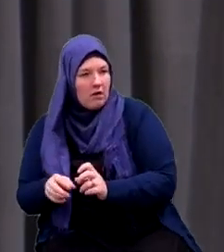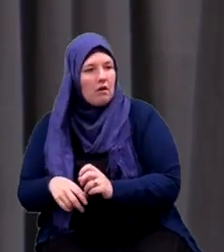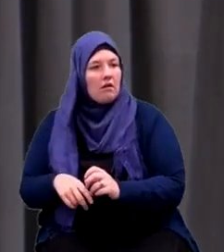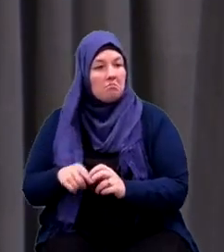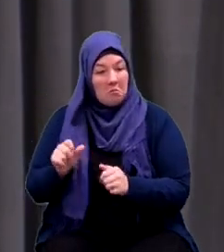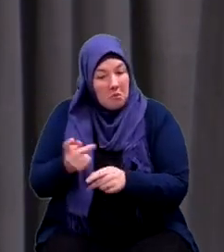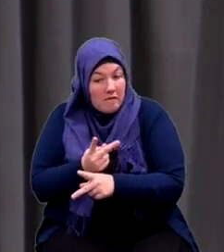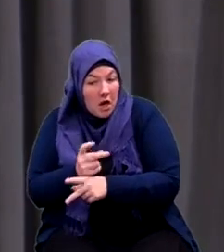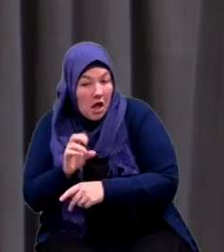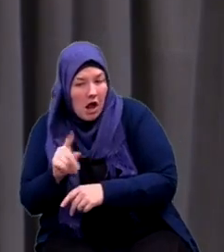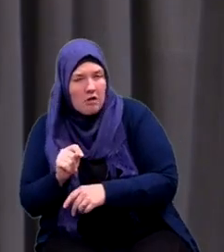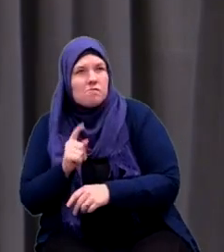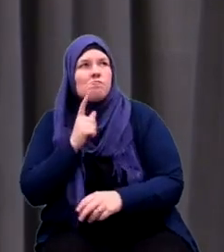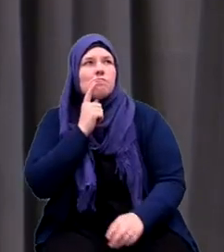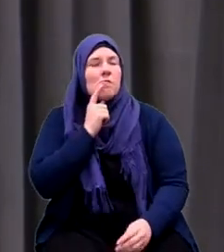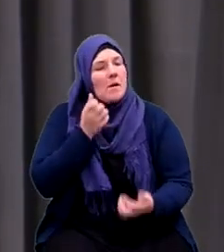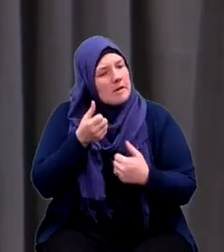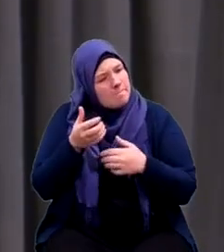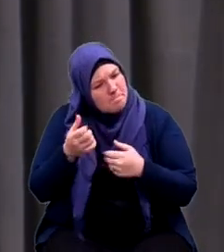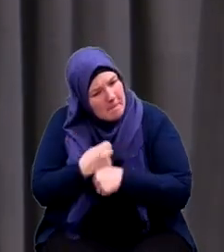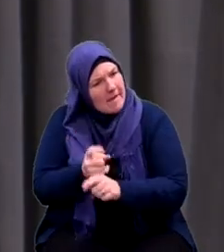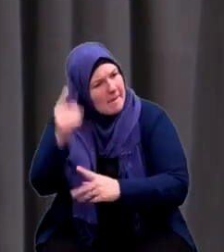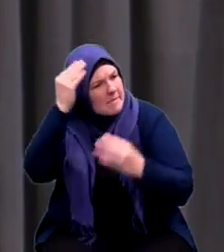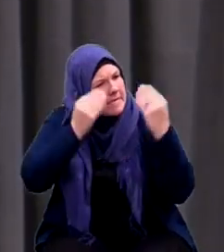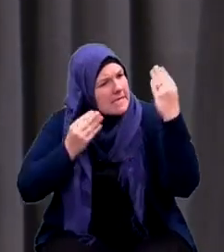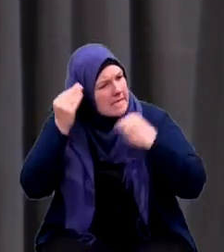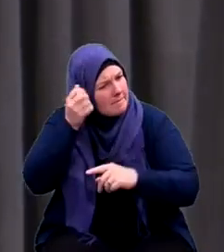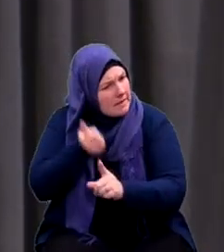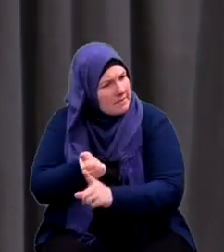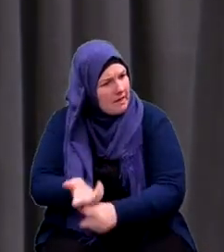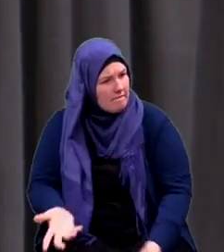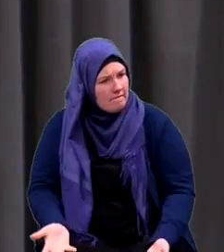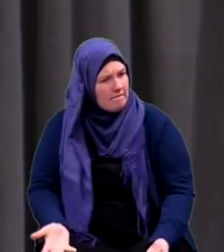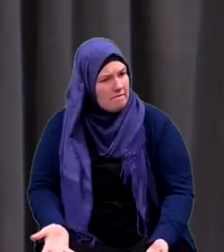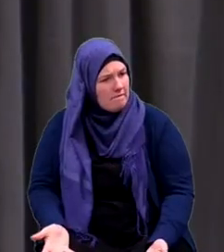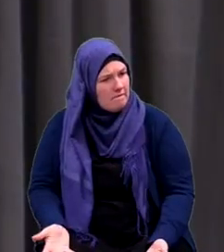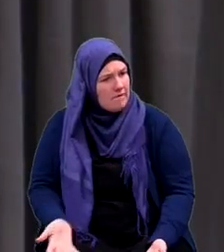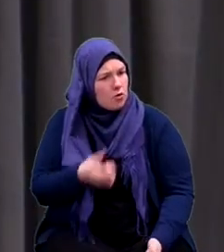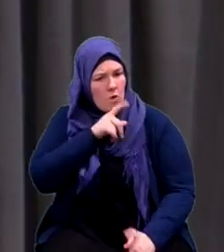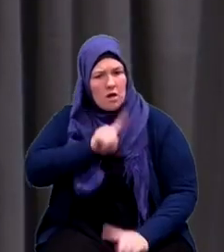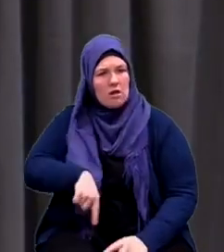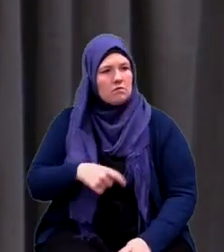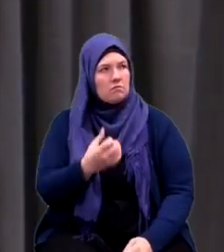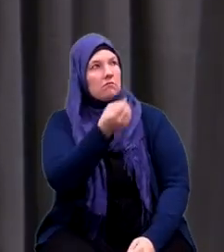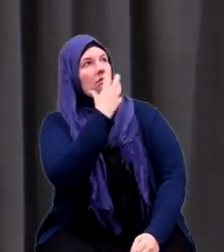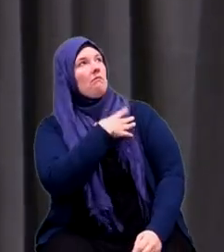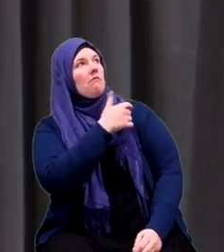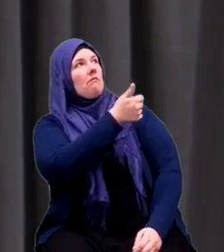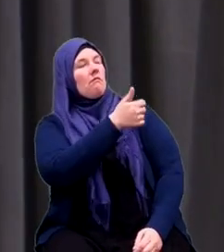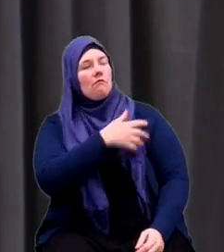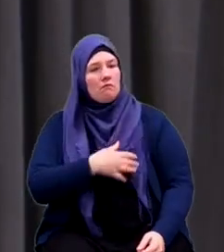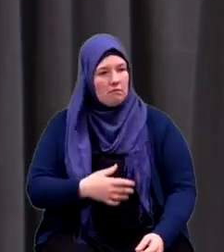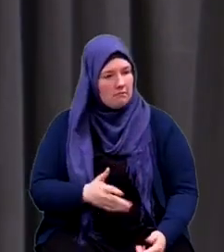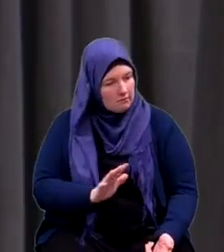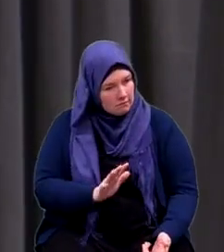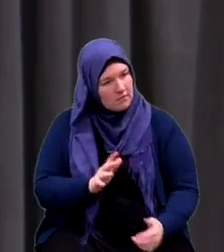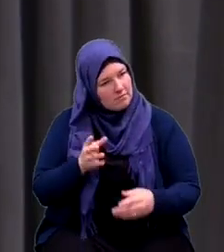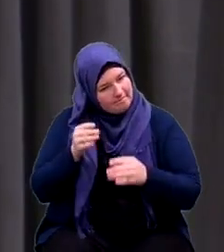So we need to be a little bit more sophisticated in dealing with our children. Could you